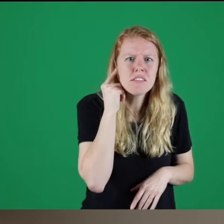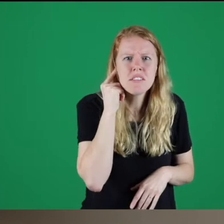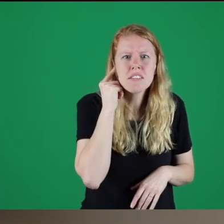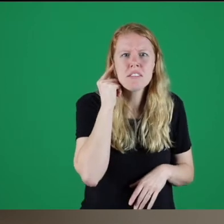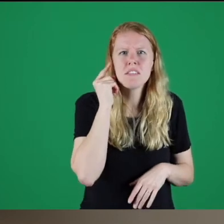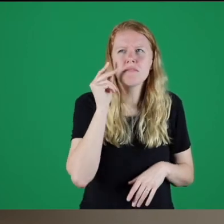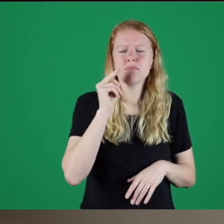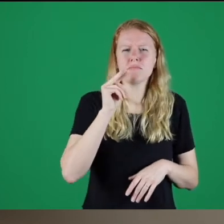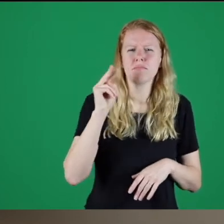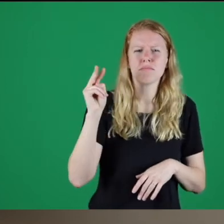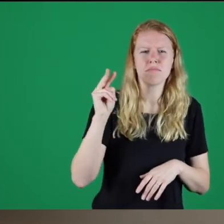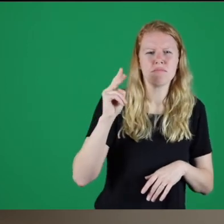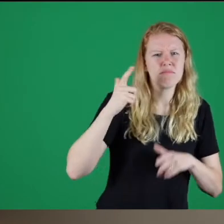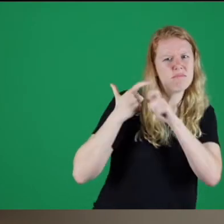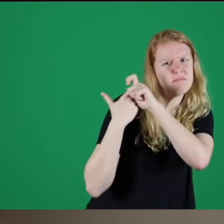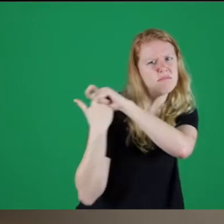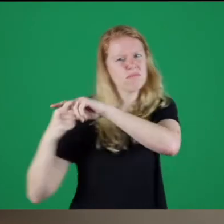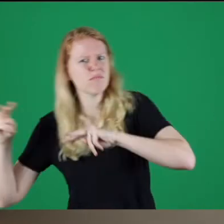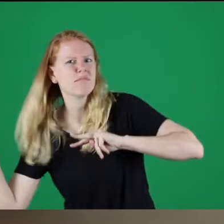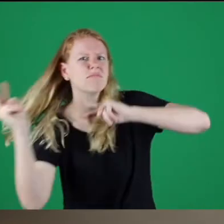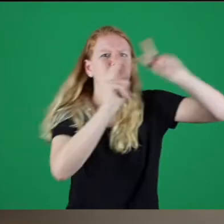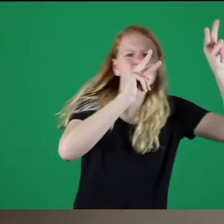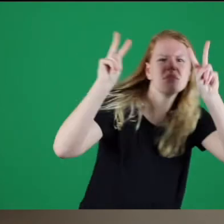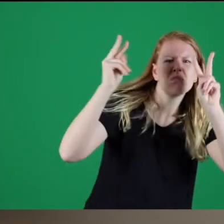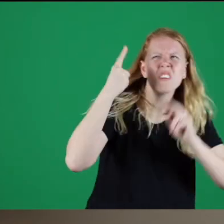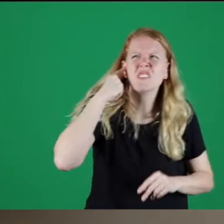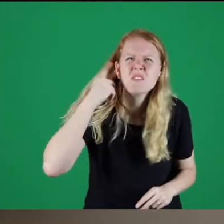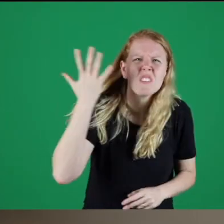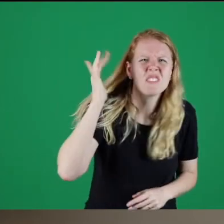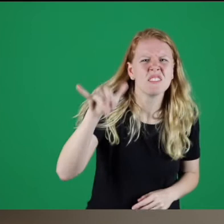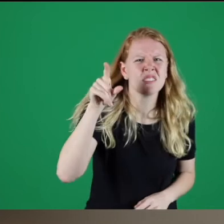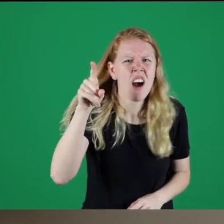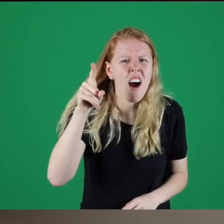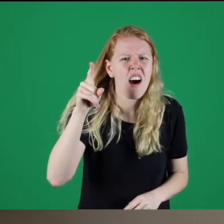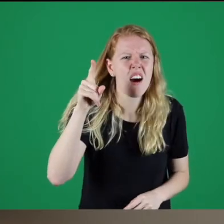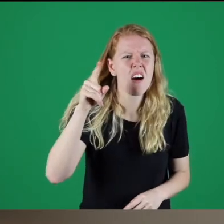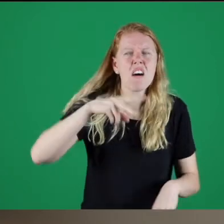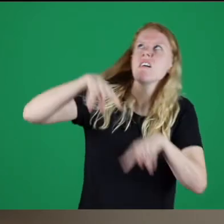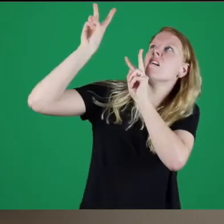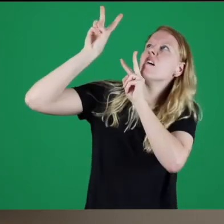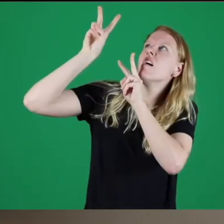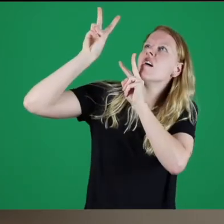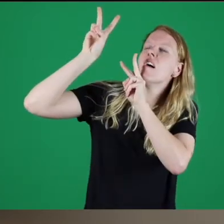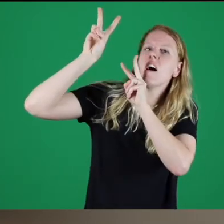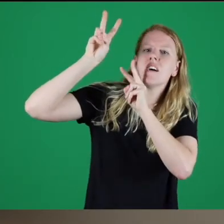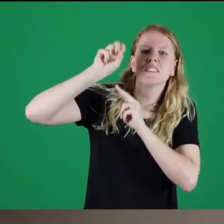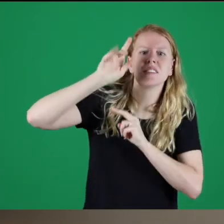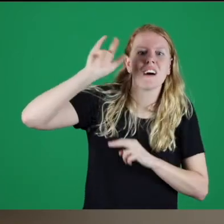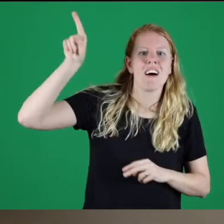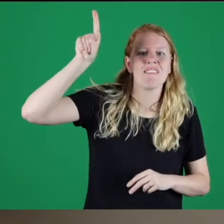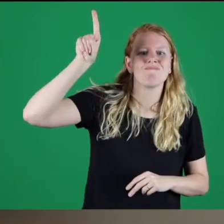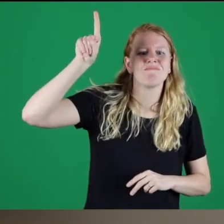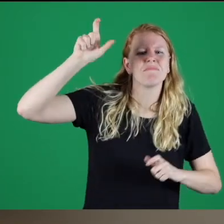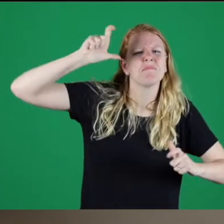whoosh. The people ran outside, all of them, to see what the sound was. They looked up in the sky, and up in the